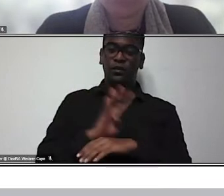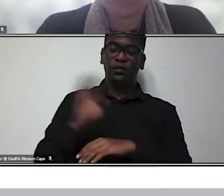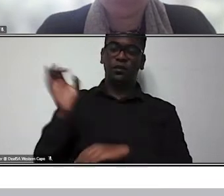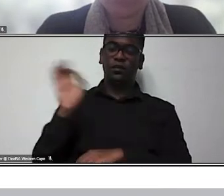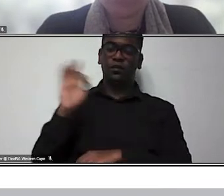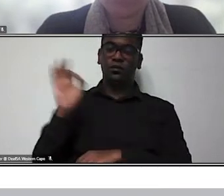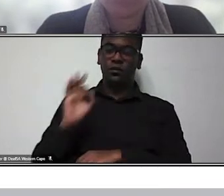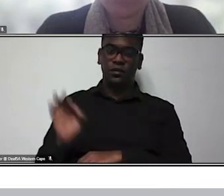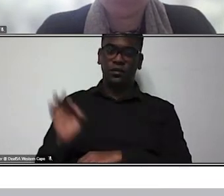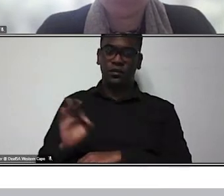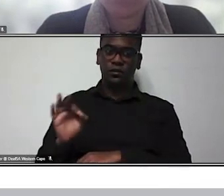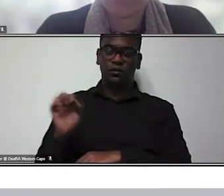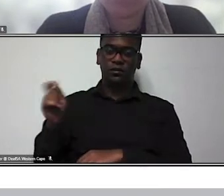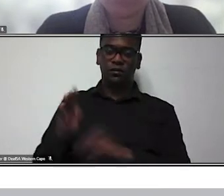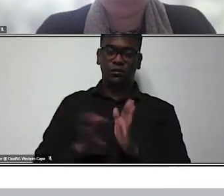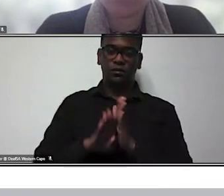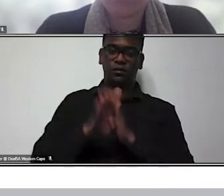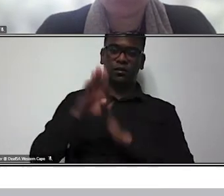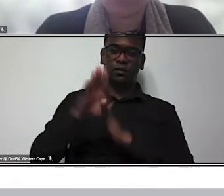food costs.